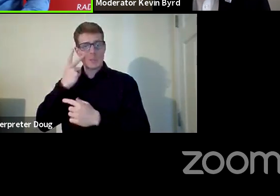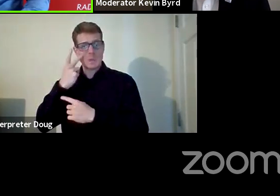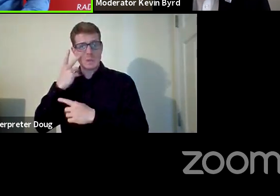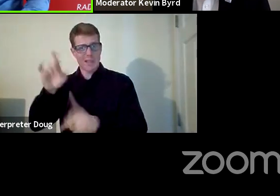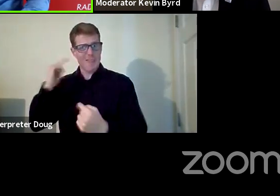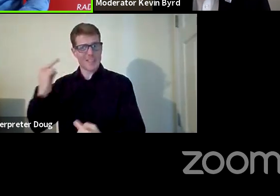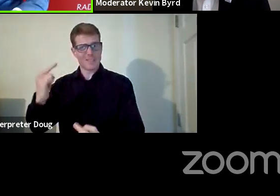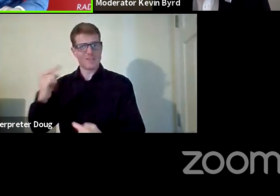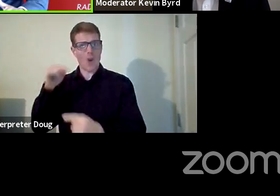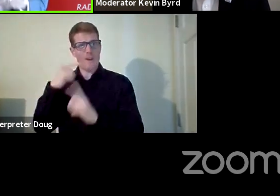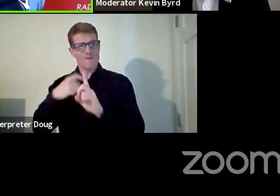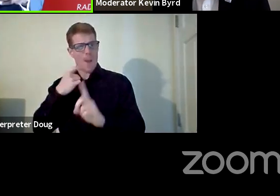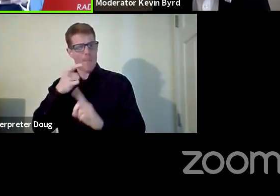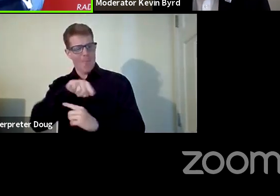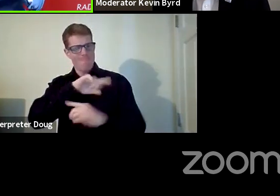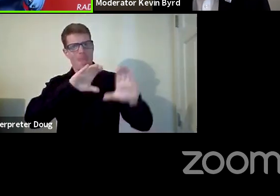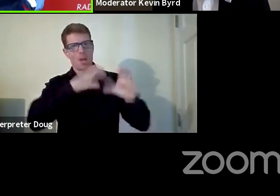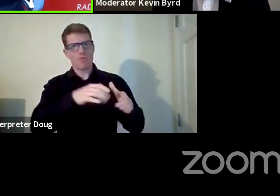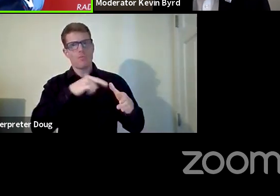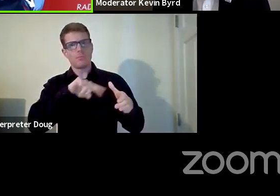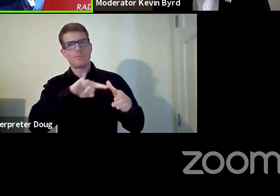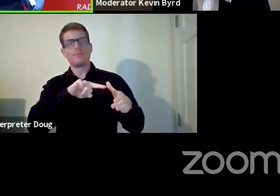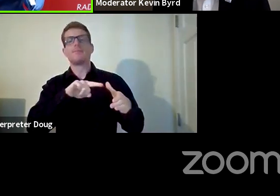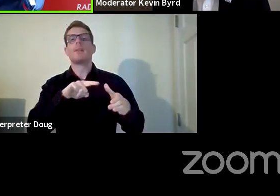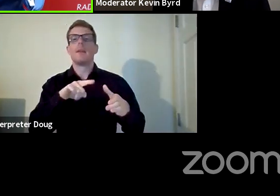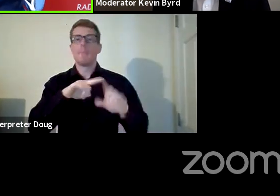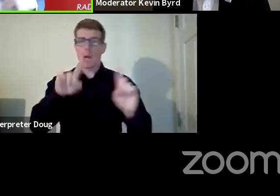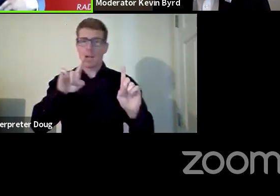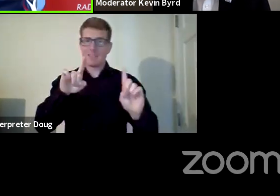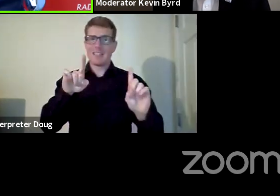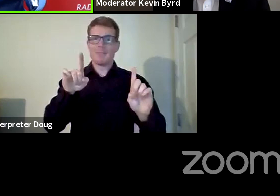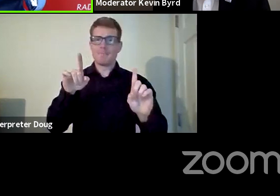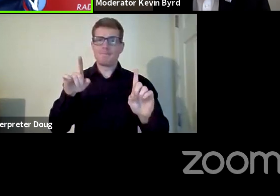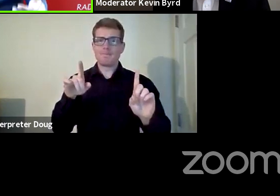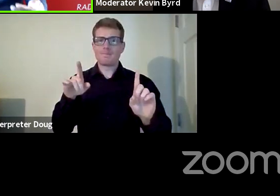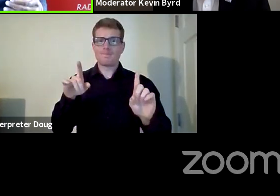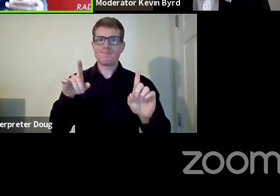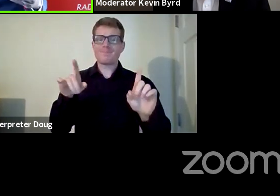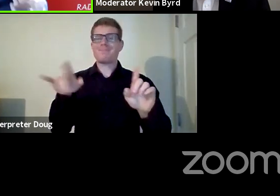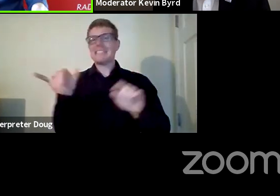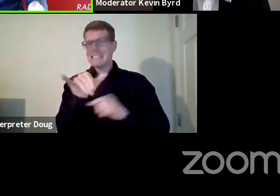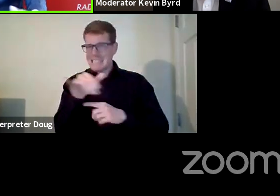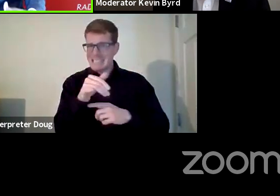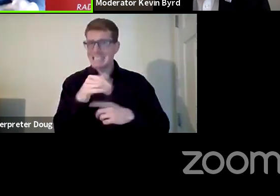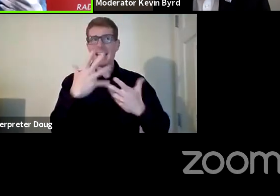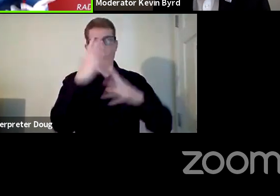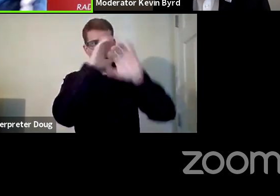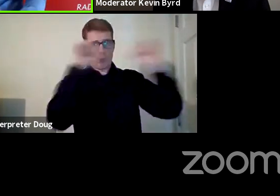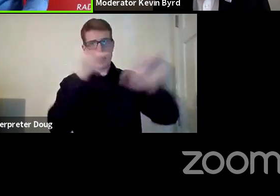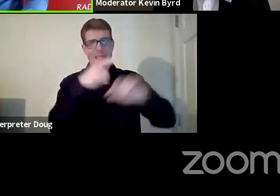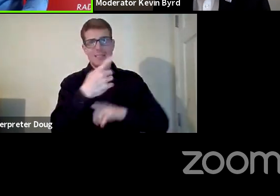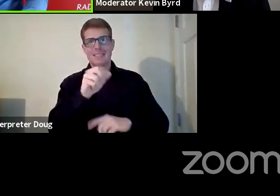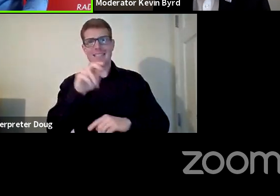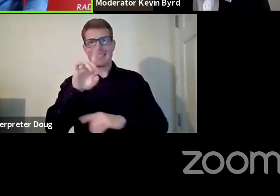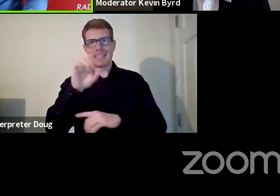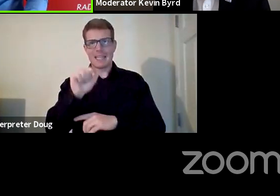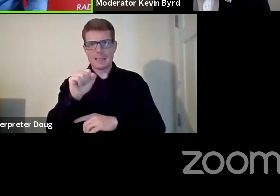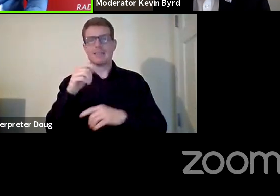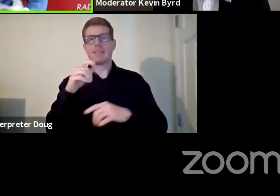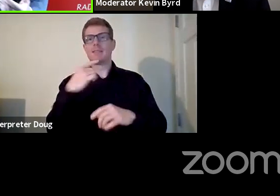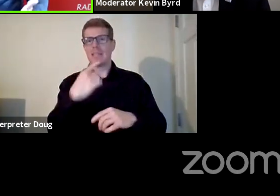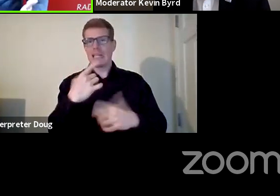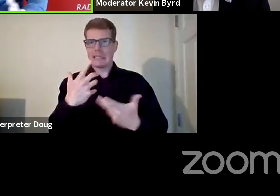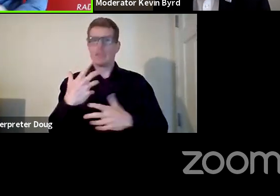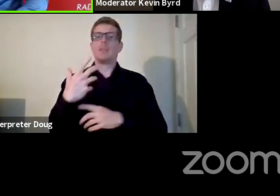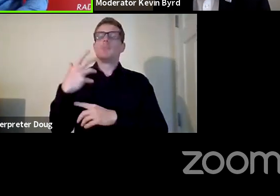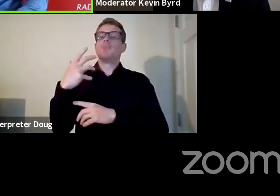ago, that the work beyond the campus that we've been able to communicate with our colleagues at the other public universities,